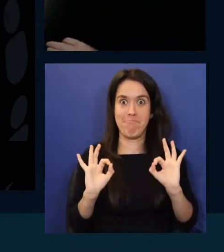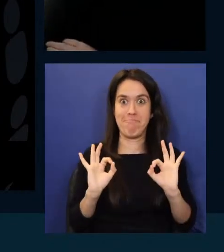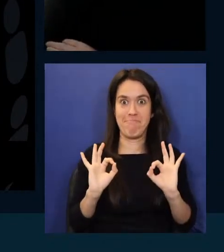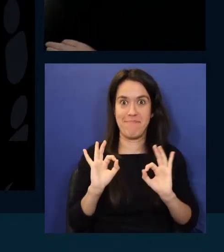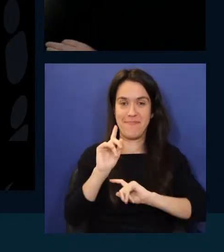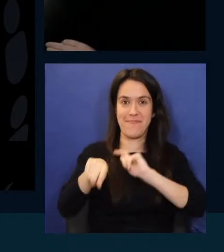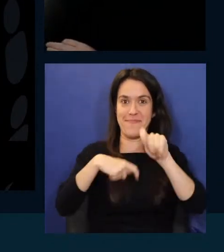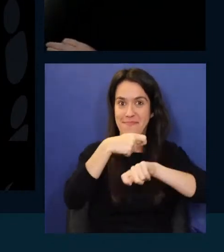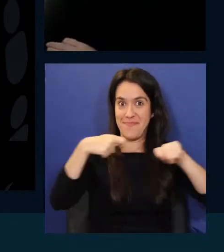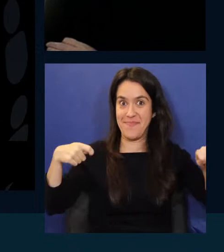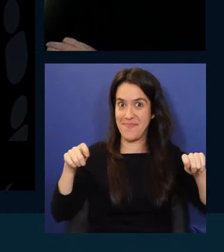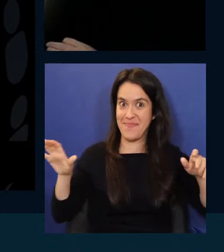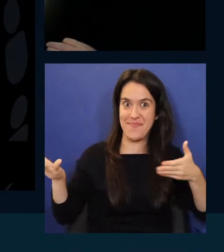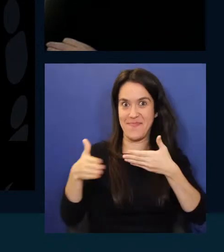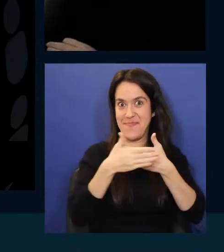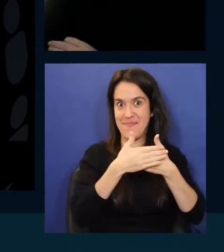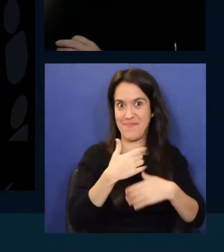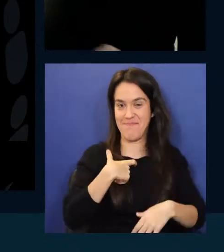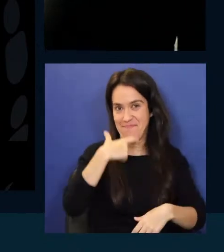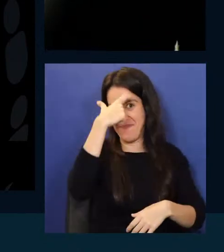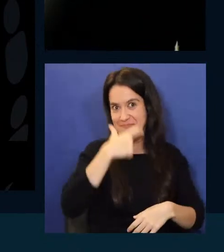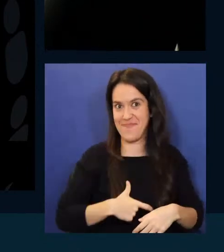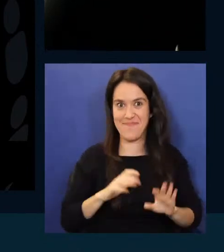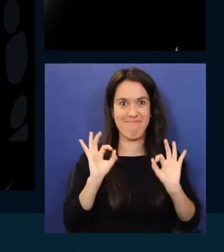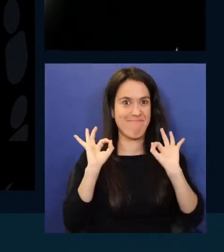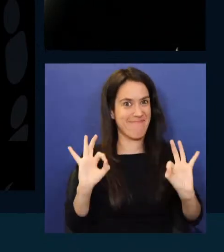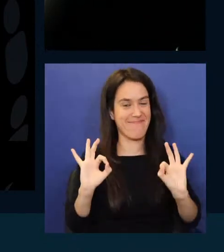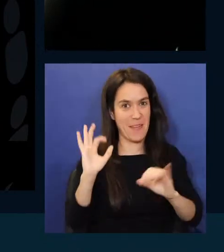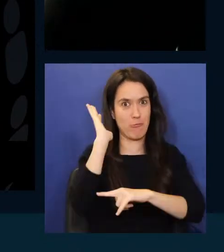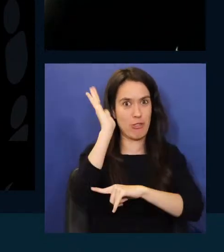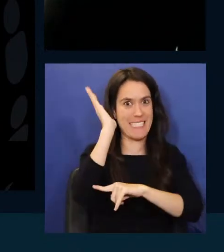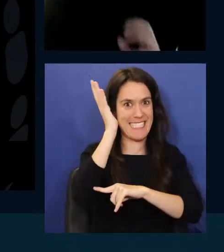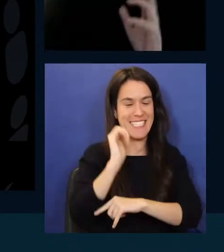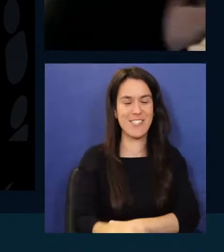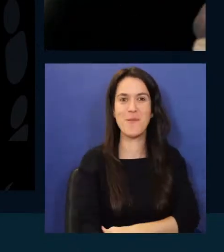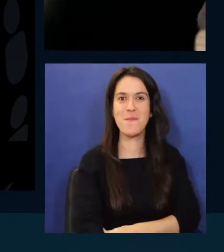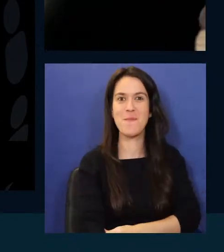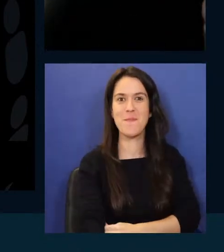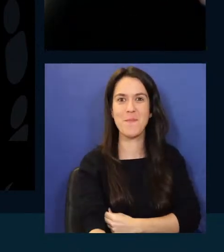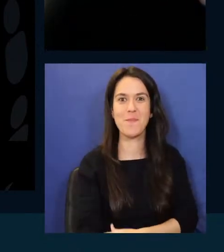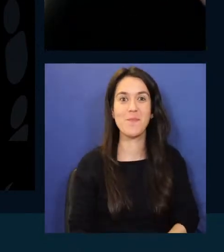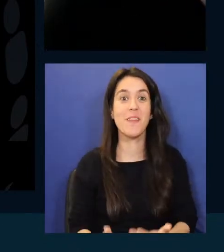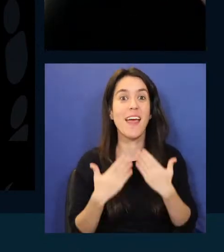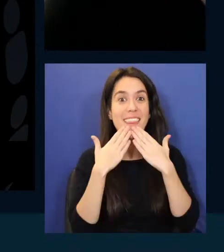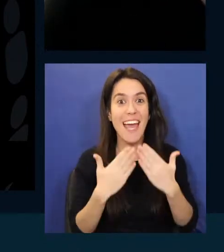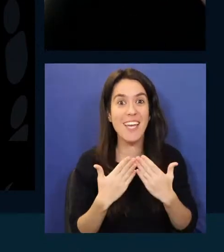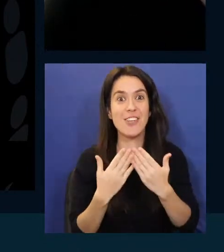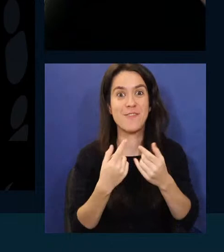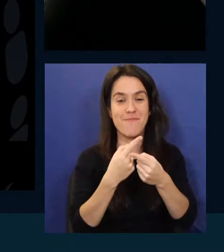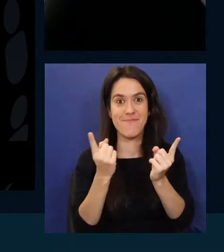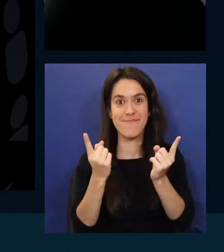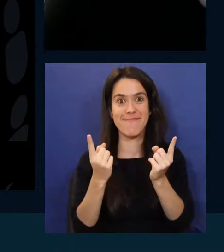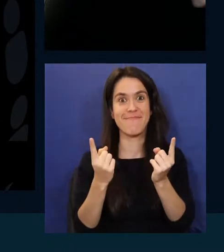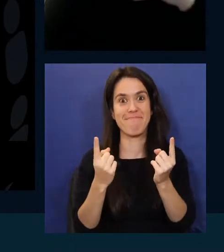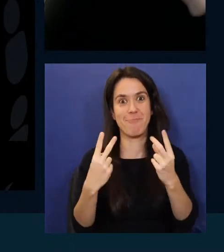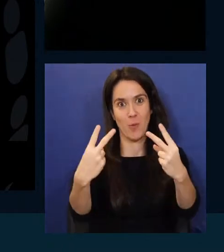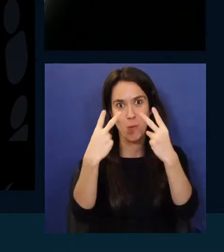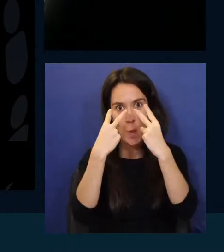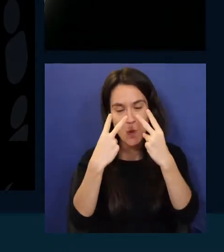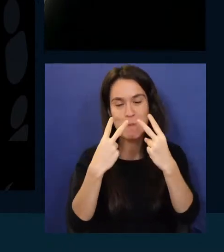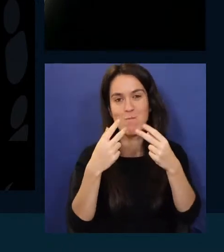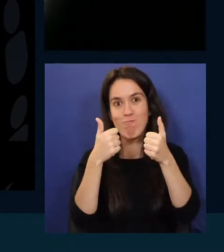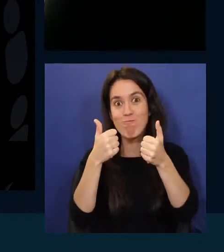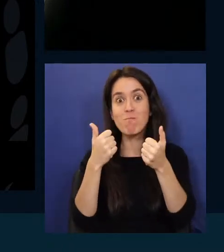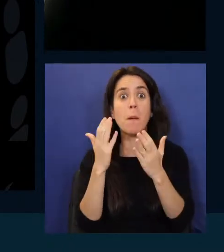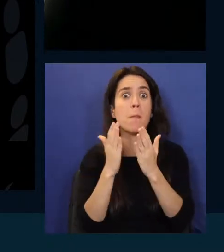it from my presentation today. So thank you very much for everyone listening, and please